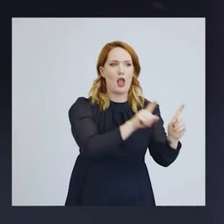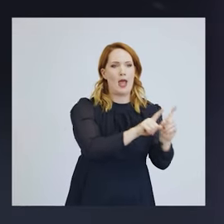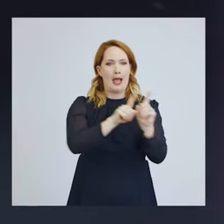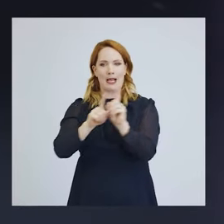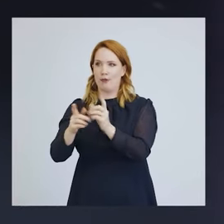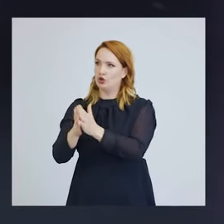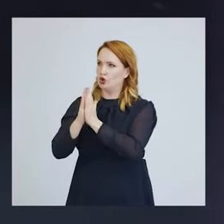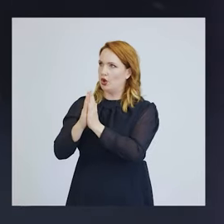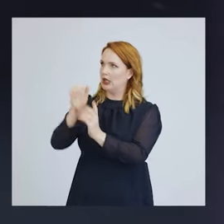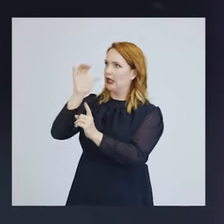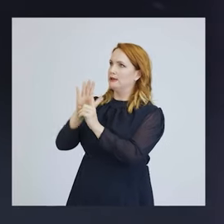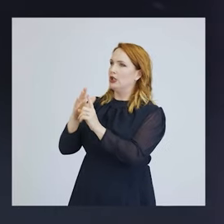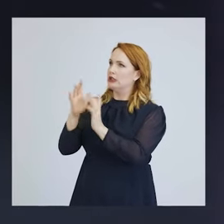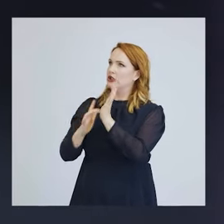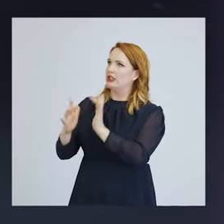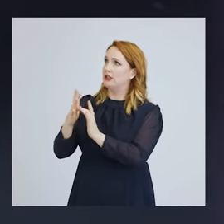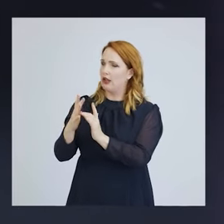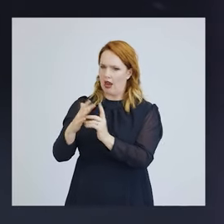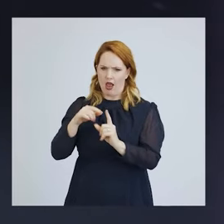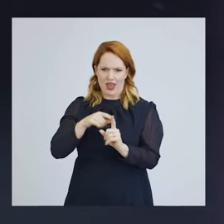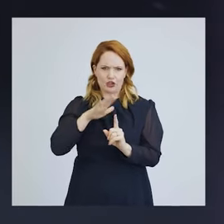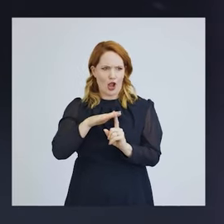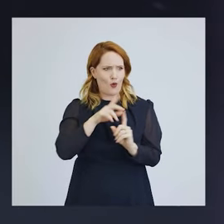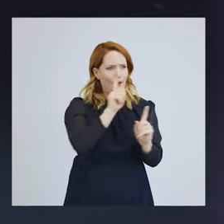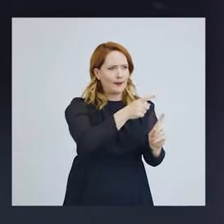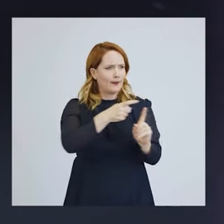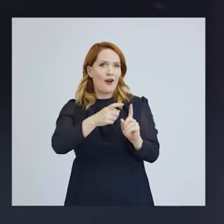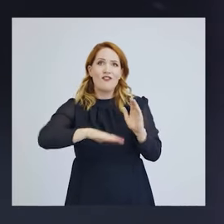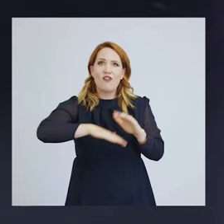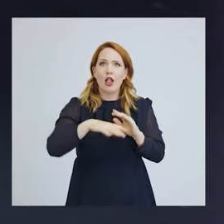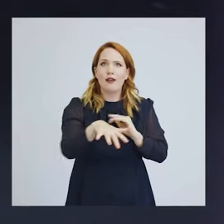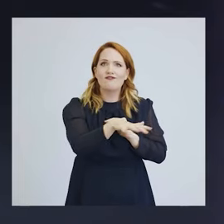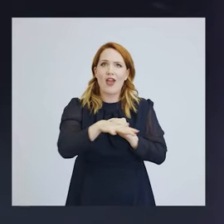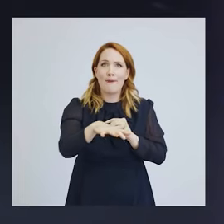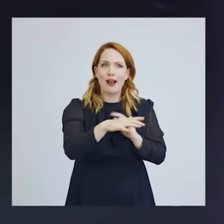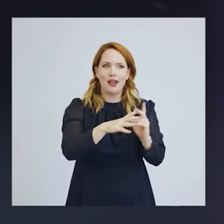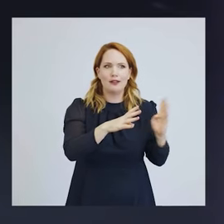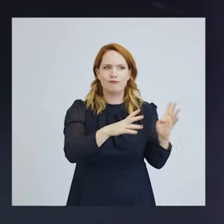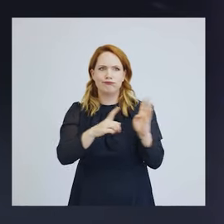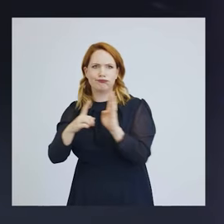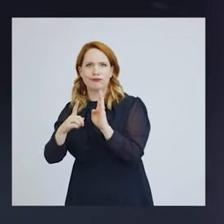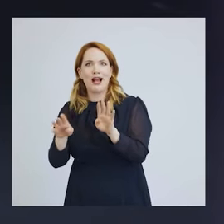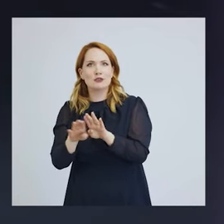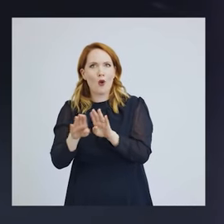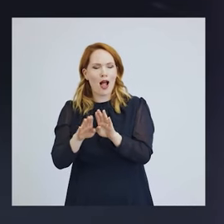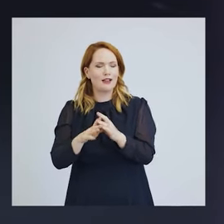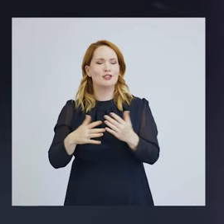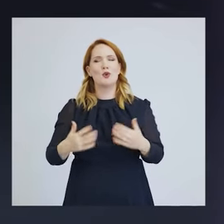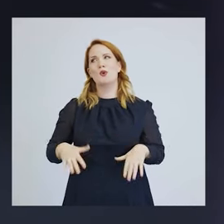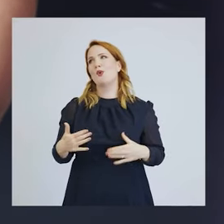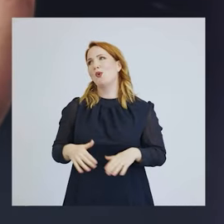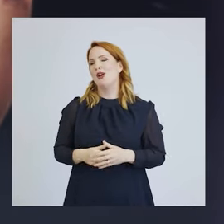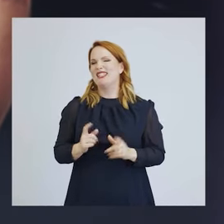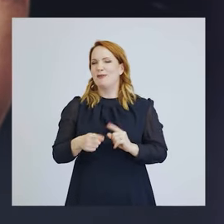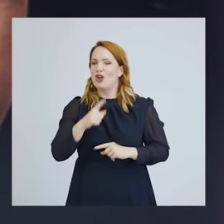from school and the friends encounter Jesus and then bring their whole family along to church. And I just want to say, sometimes